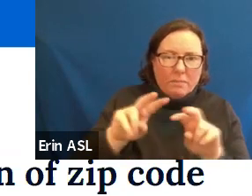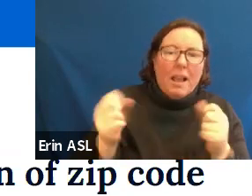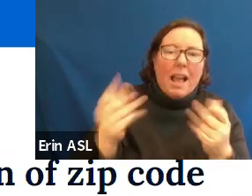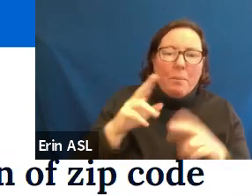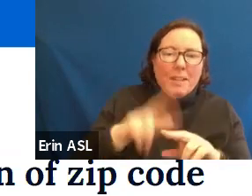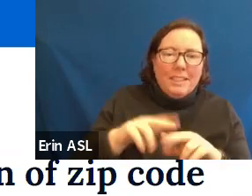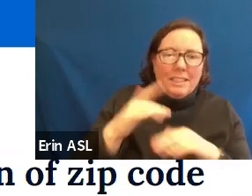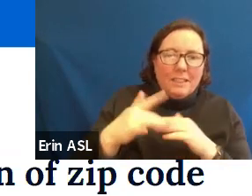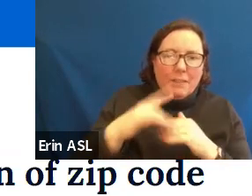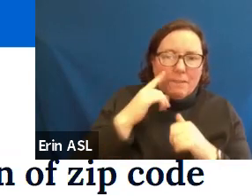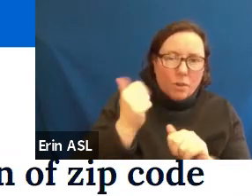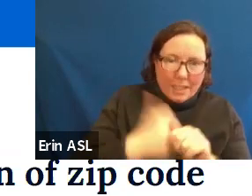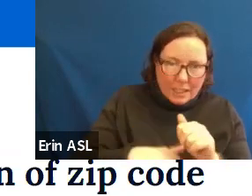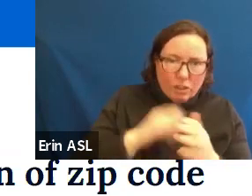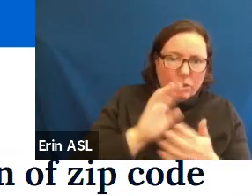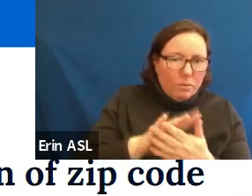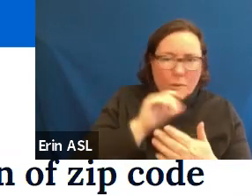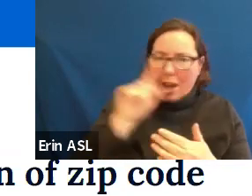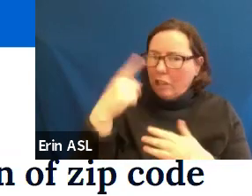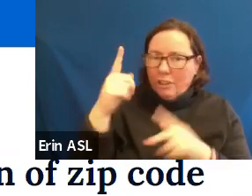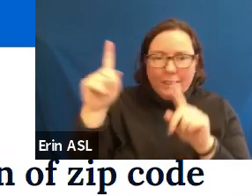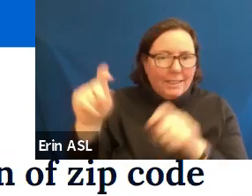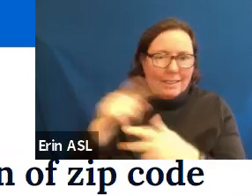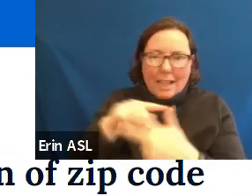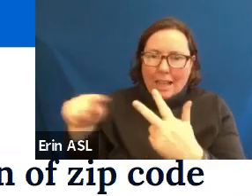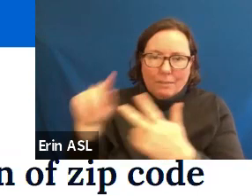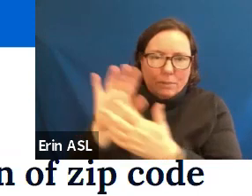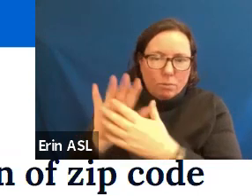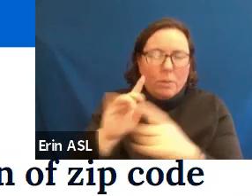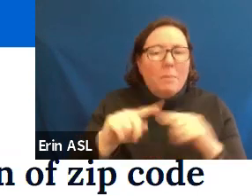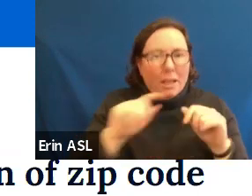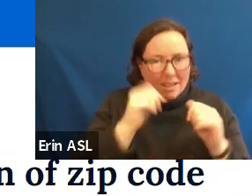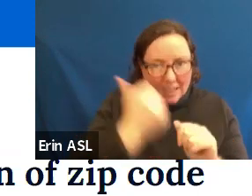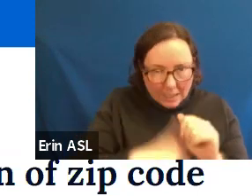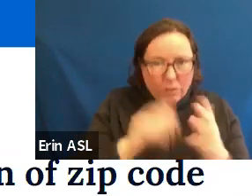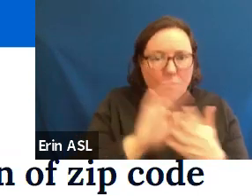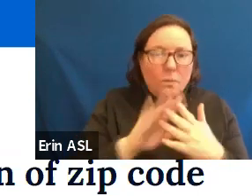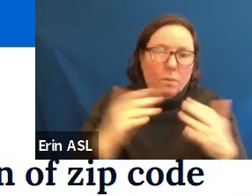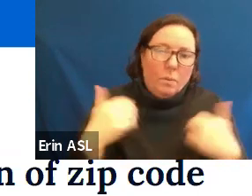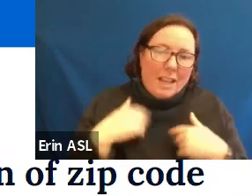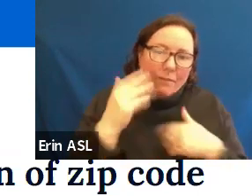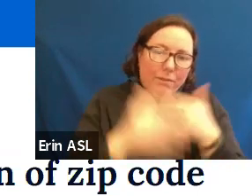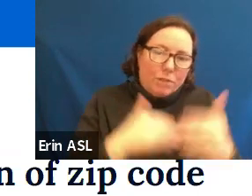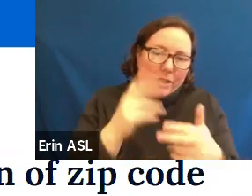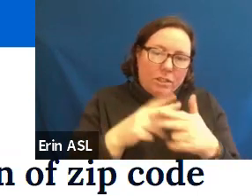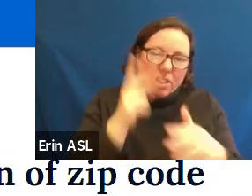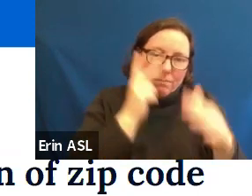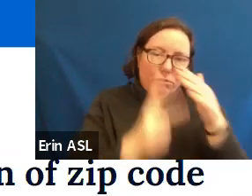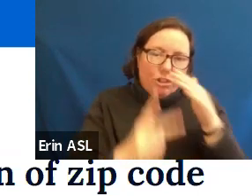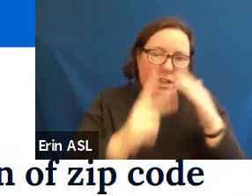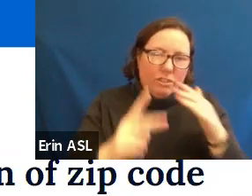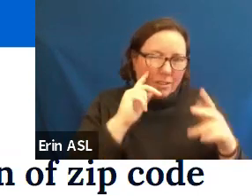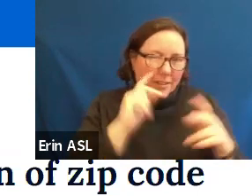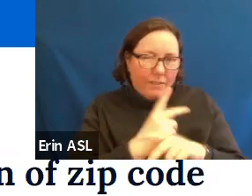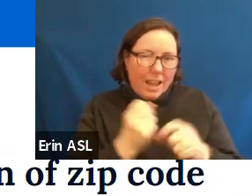not just at the exam schools, through a process we call projections. And so through that